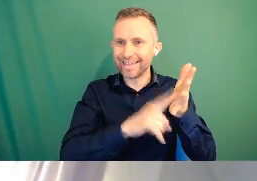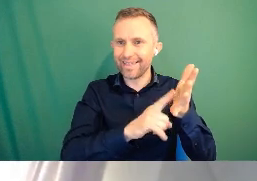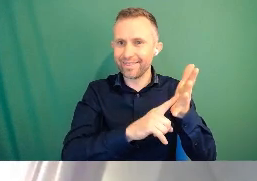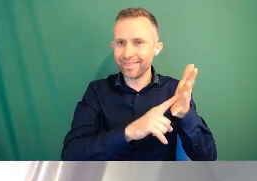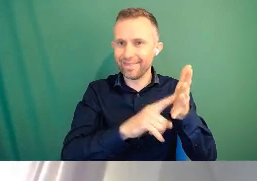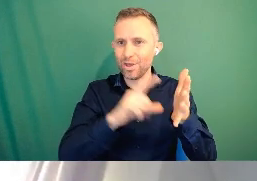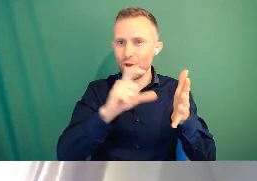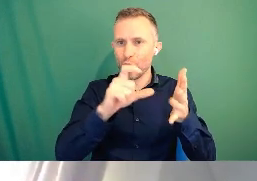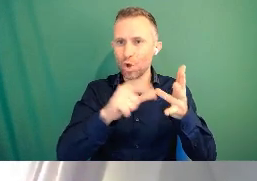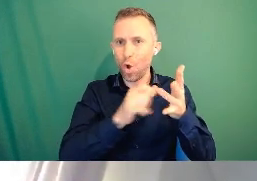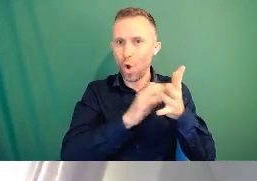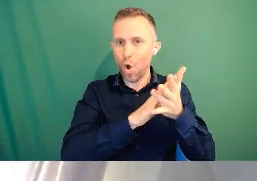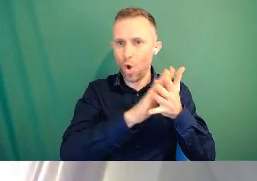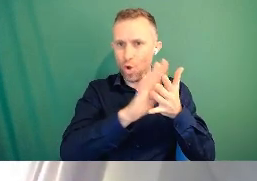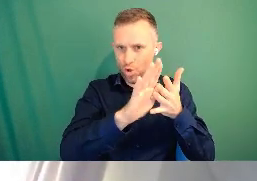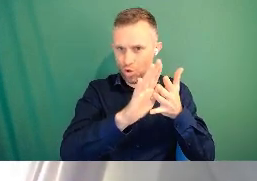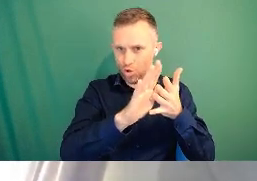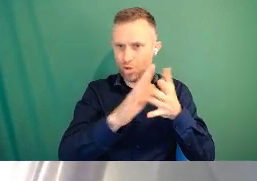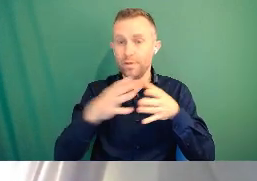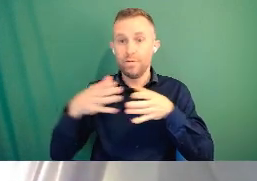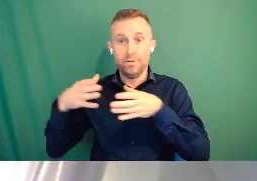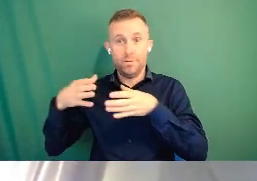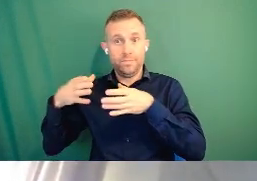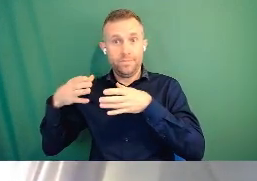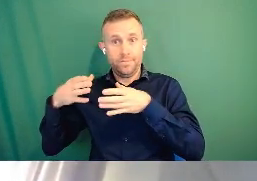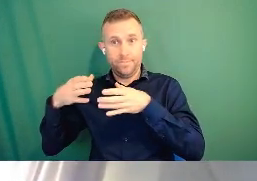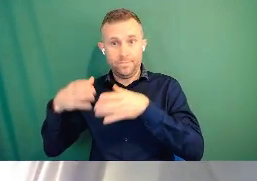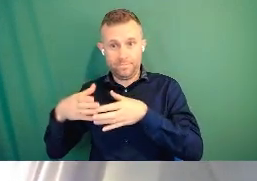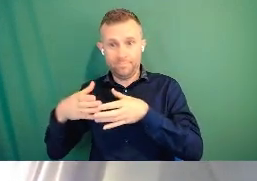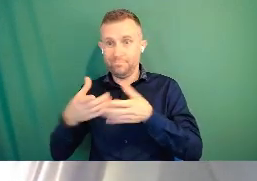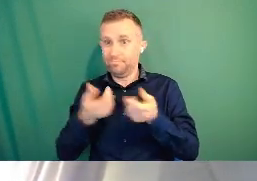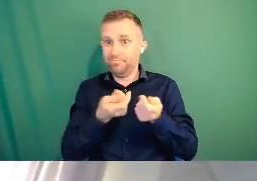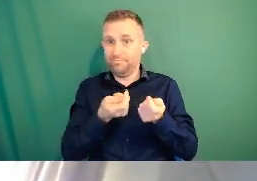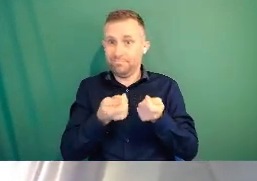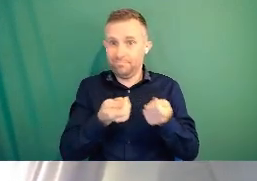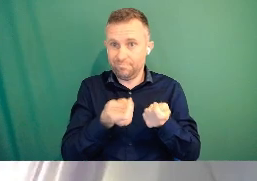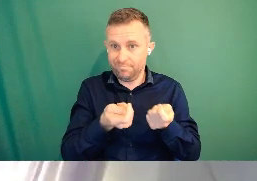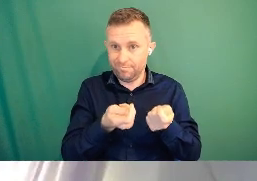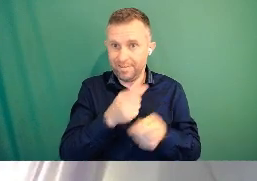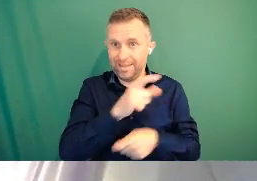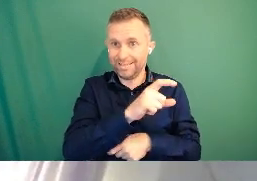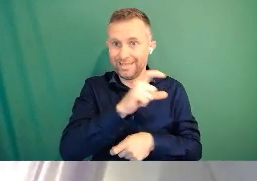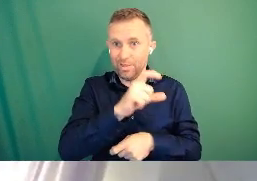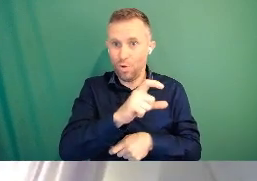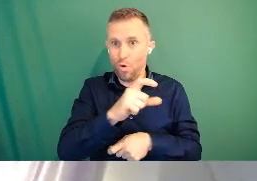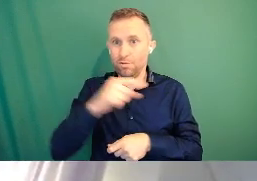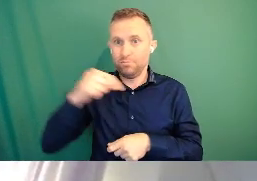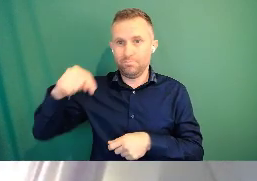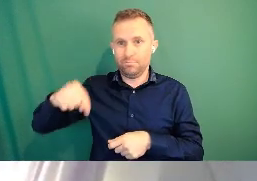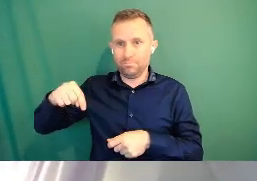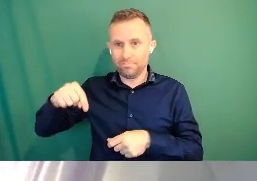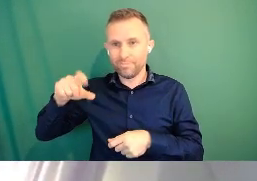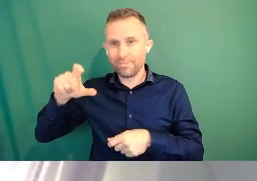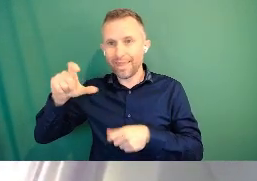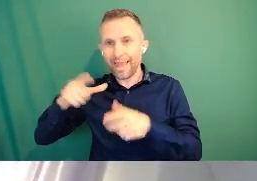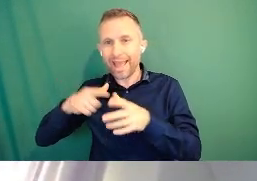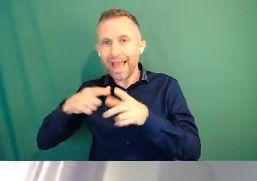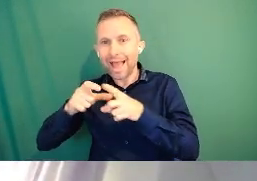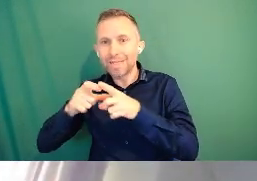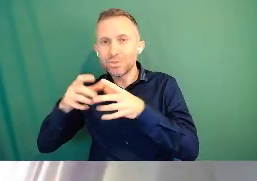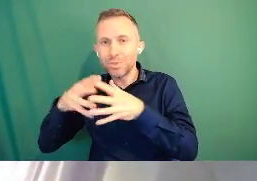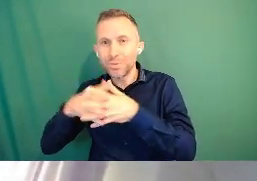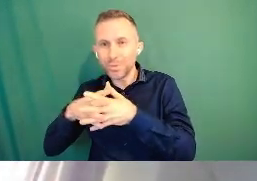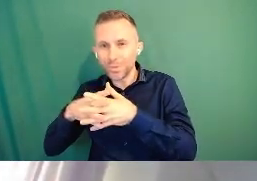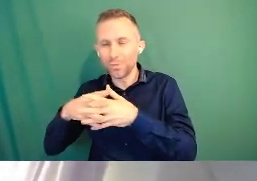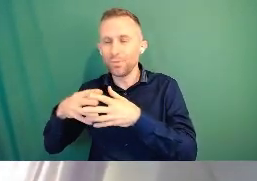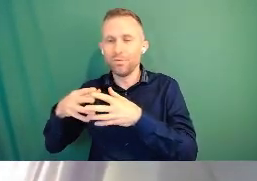So Castell is a site that is run by Cadw. For those of you who aren't aware, Cadw basically look after historical